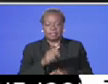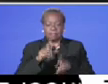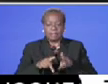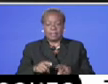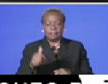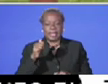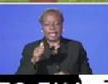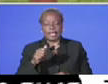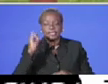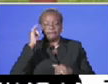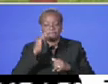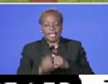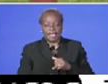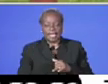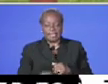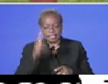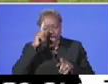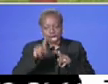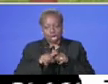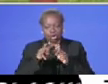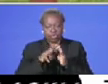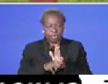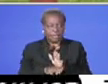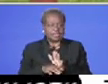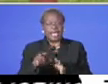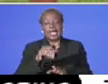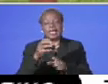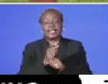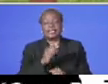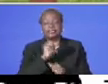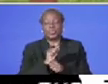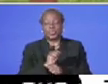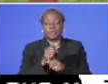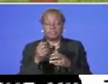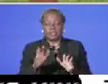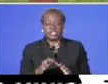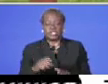finalize their agreement, and they can come in there and get that work done. I'm Charles Fischel.